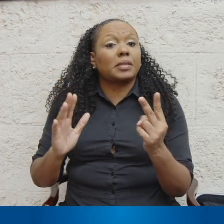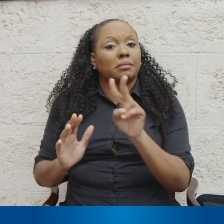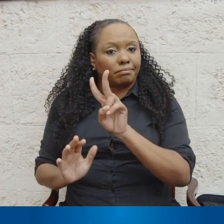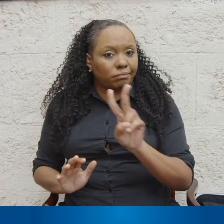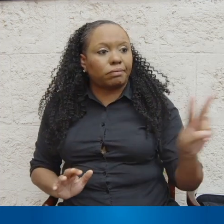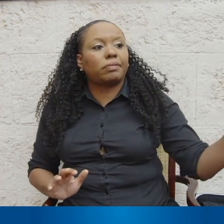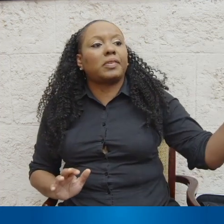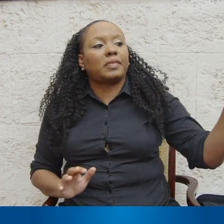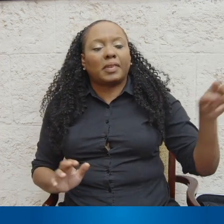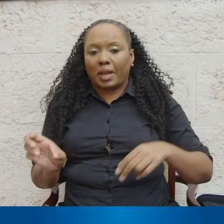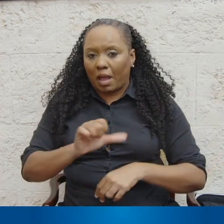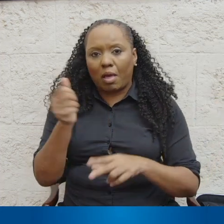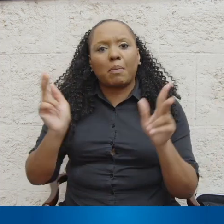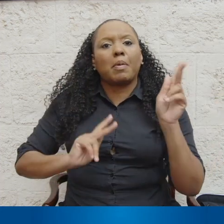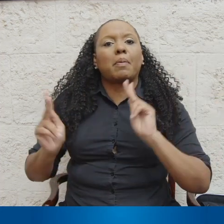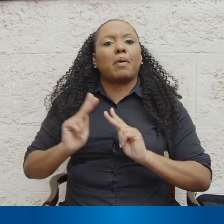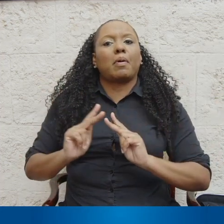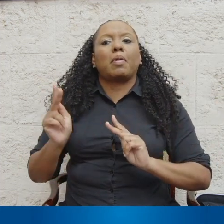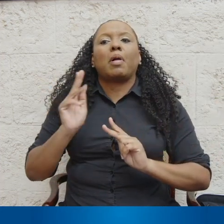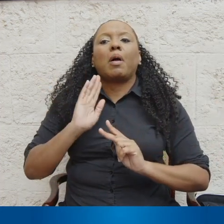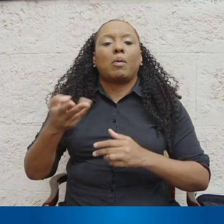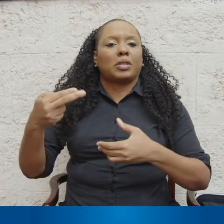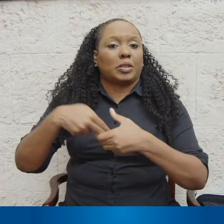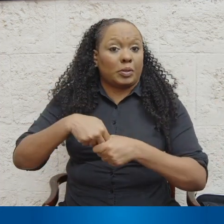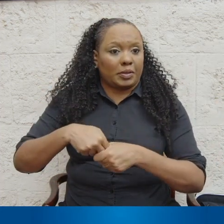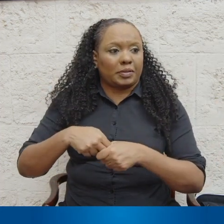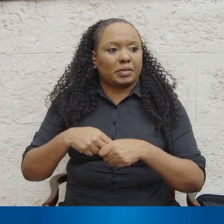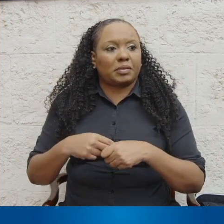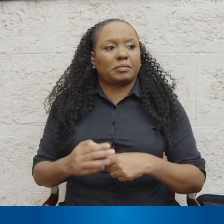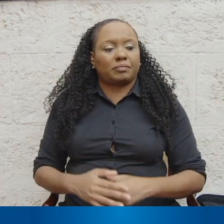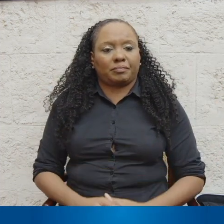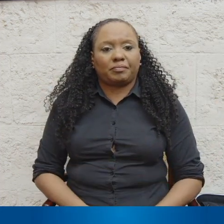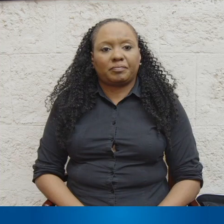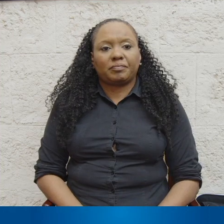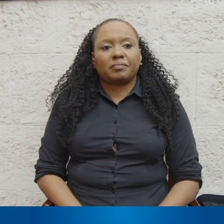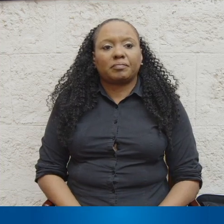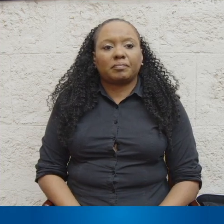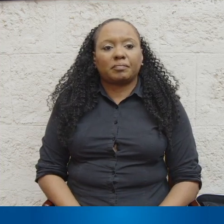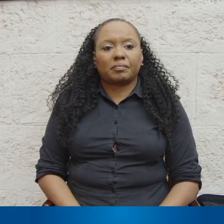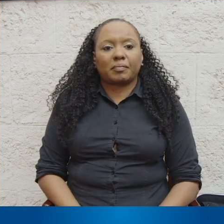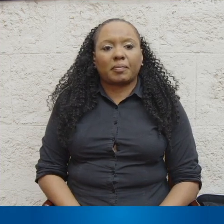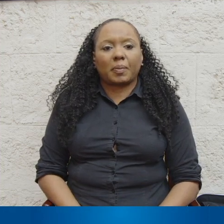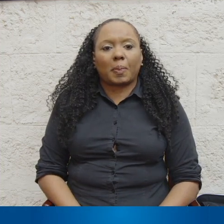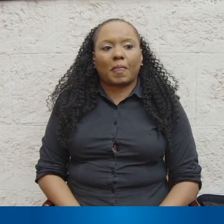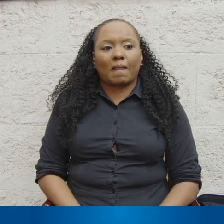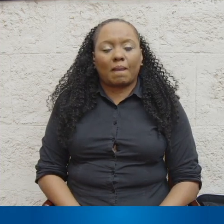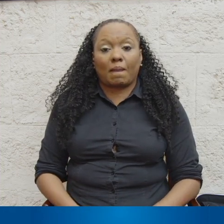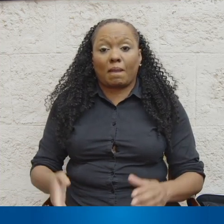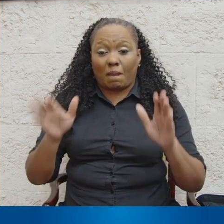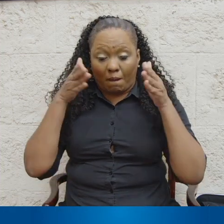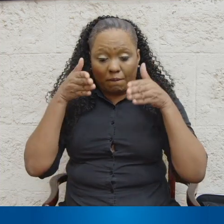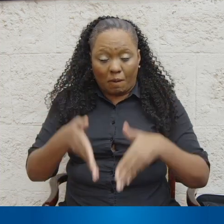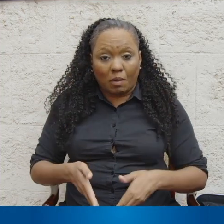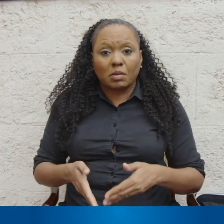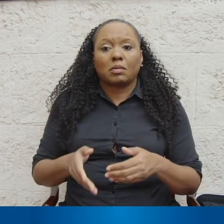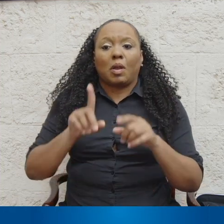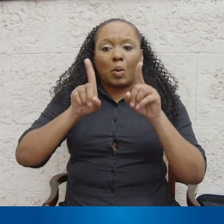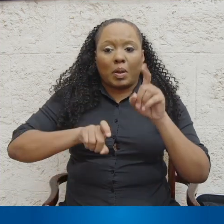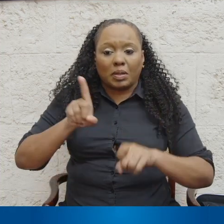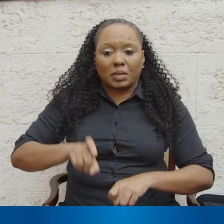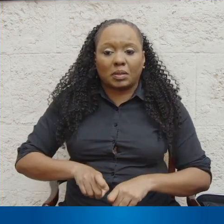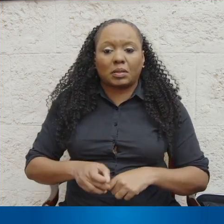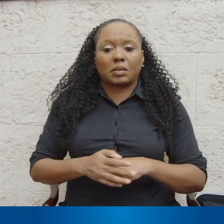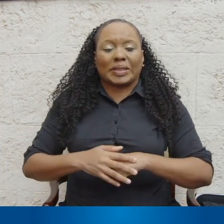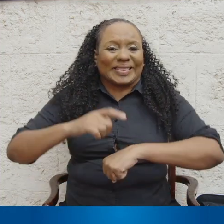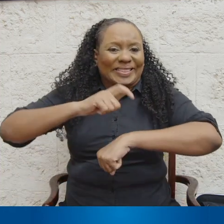in to be able to keep the numbers up on the floor. All right, so I'm just going to ask you to be very focused in your questions, keep it tight, and bear in mind that we have a